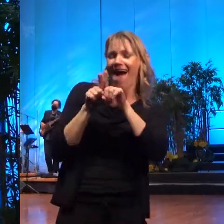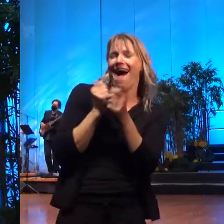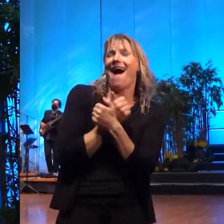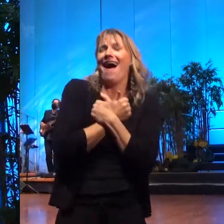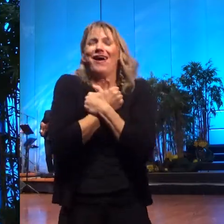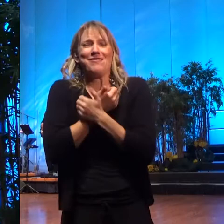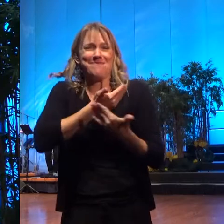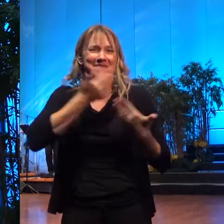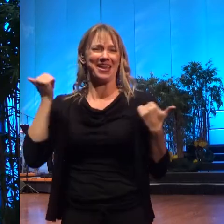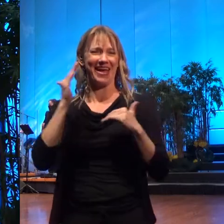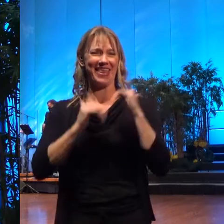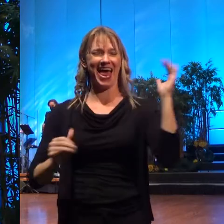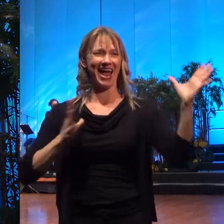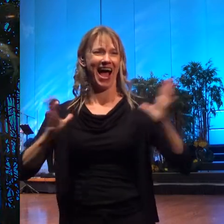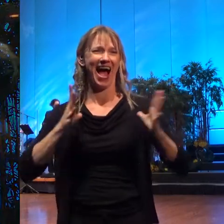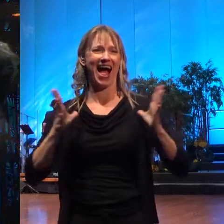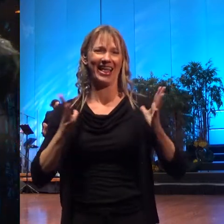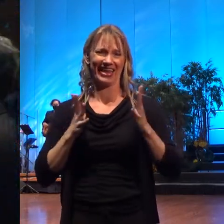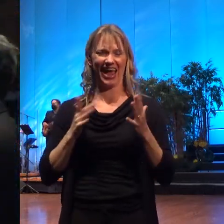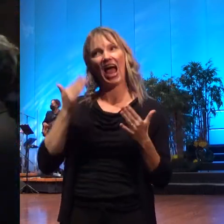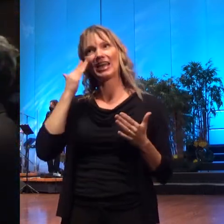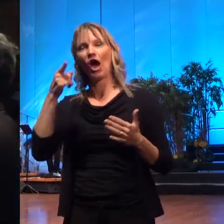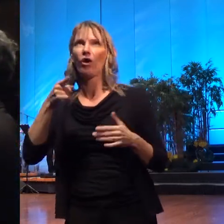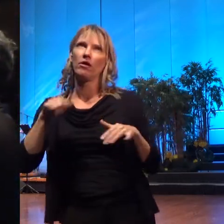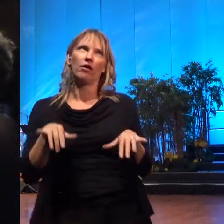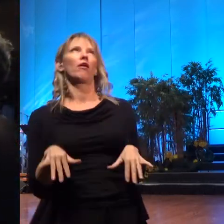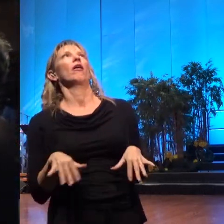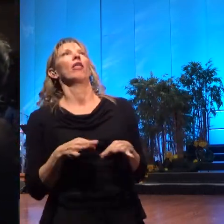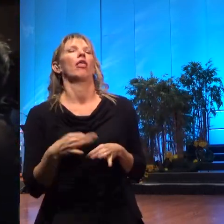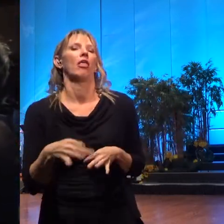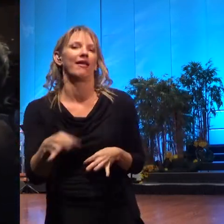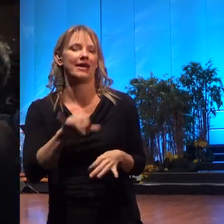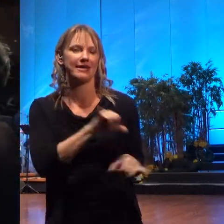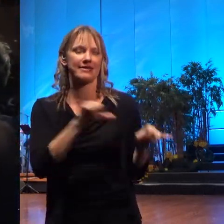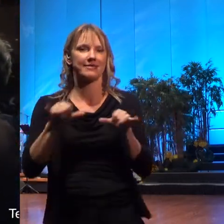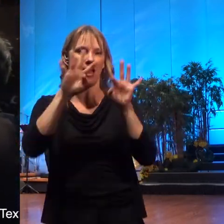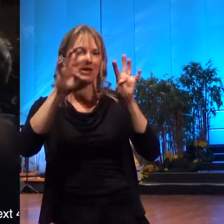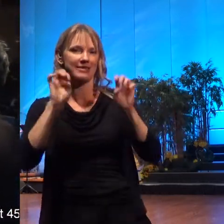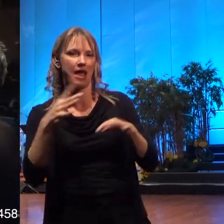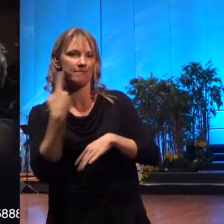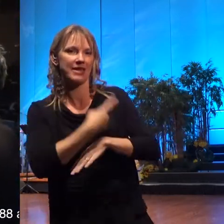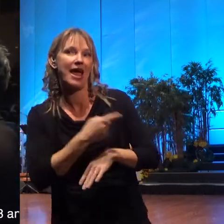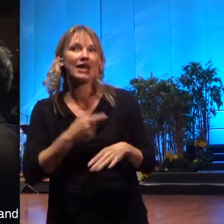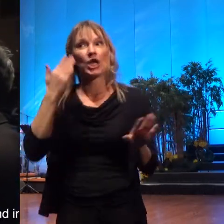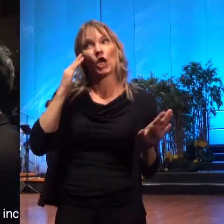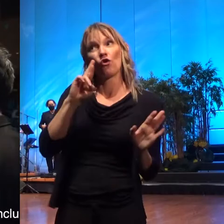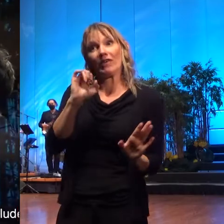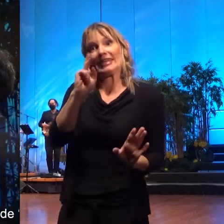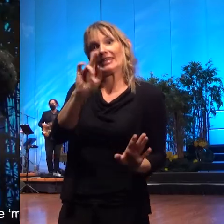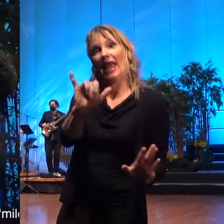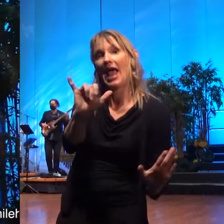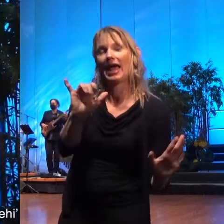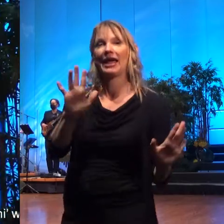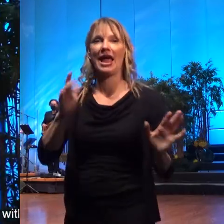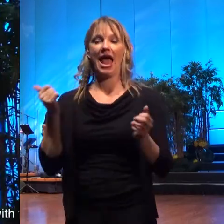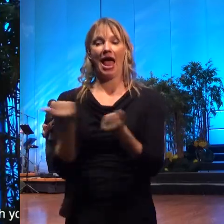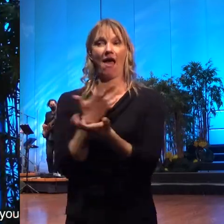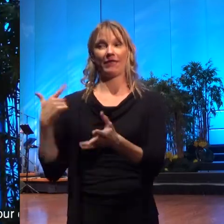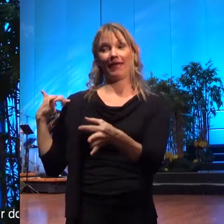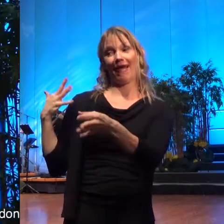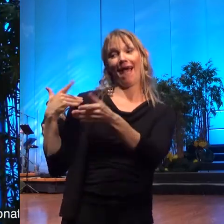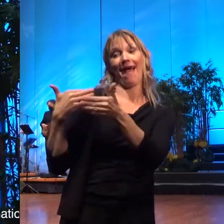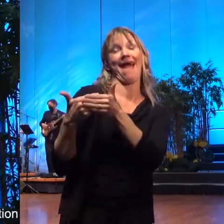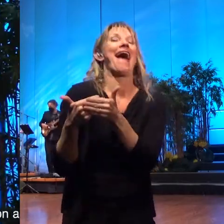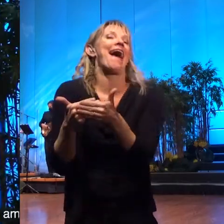a holiday, and leaving you, I dread it like exam day. So at the risk of sounding kinda risque, everything to now has been